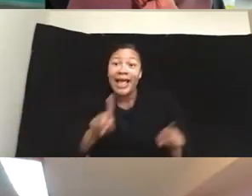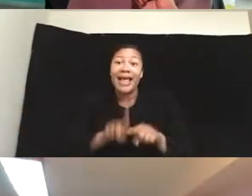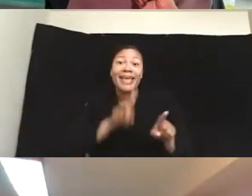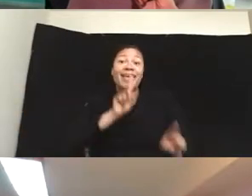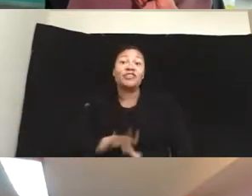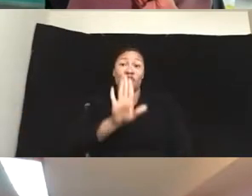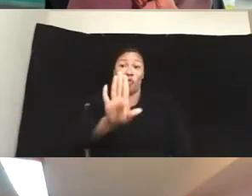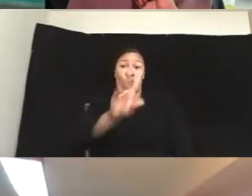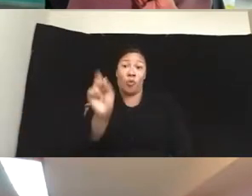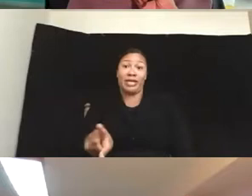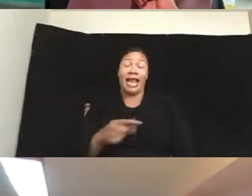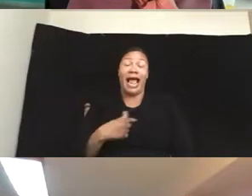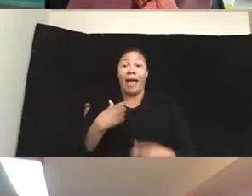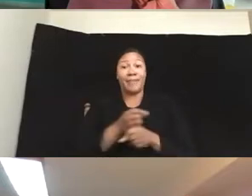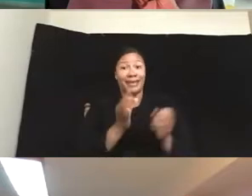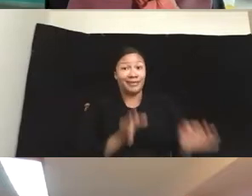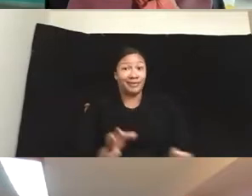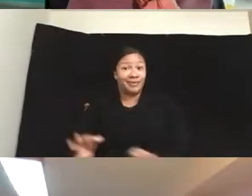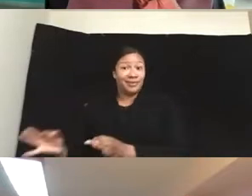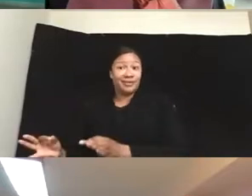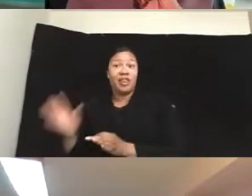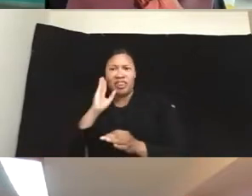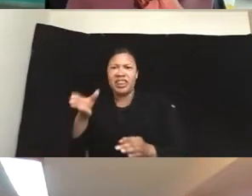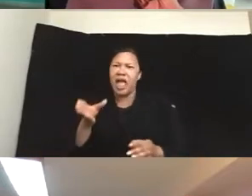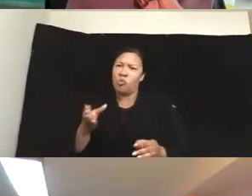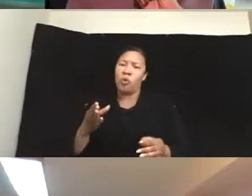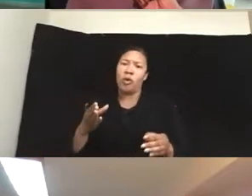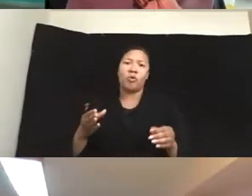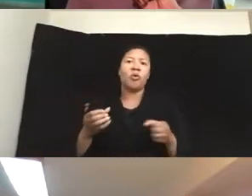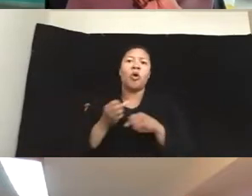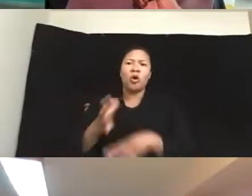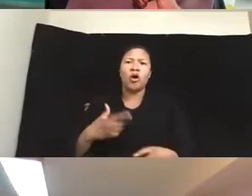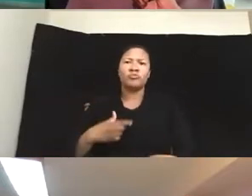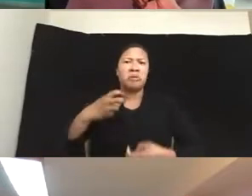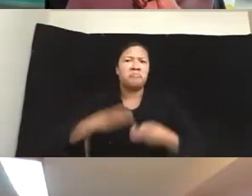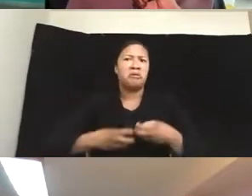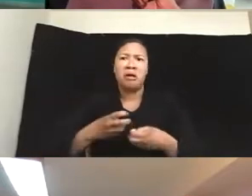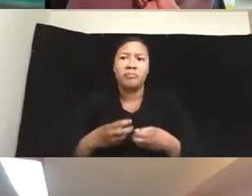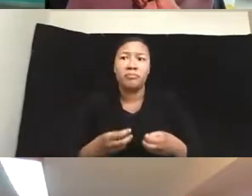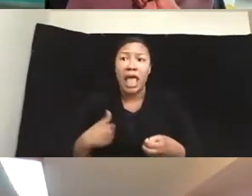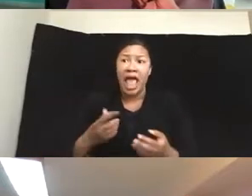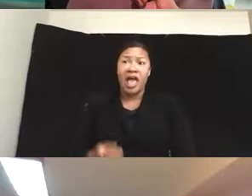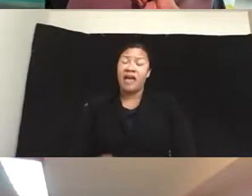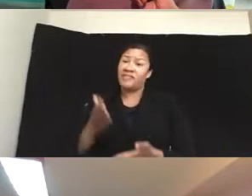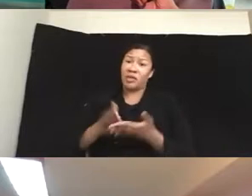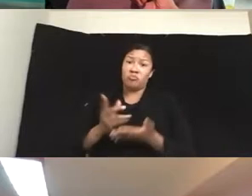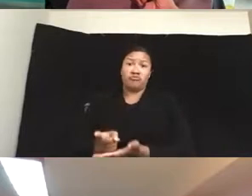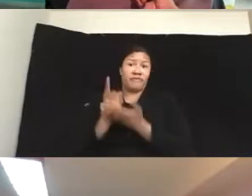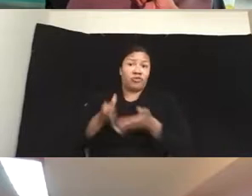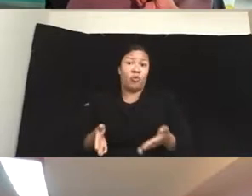decisions that I know are going to cost me, and I have privileges that allow me to make those decisions.